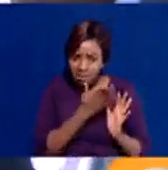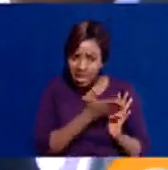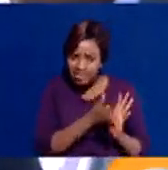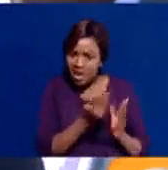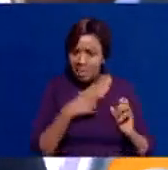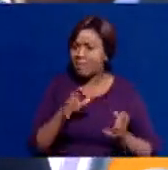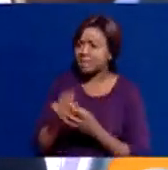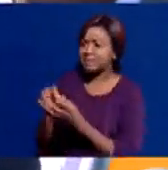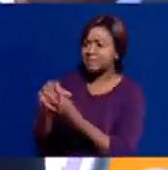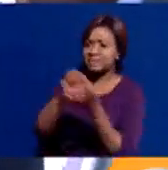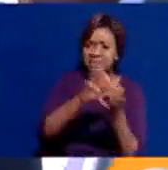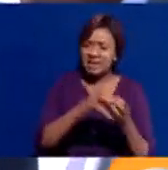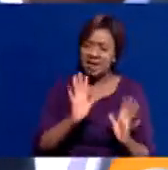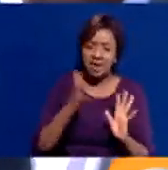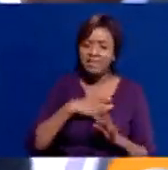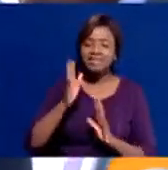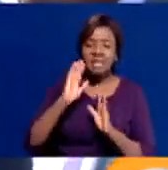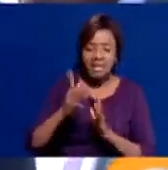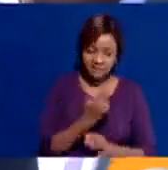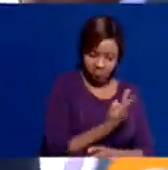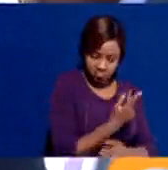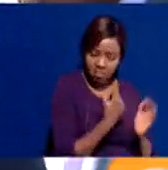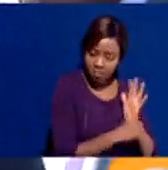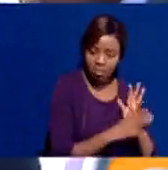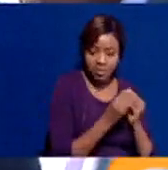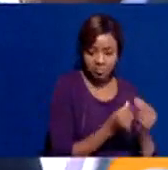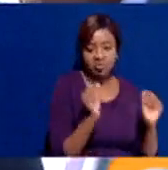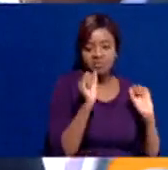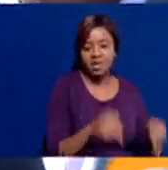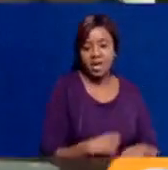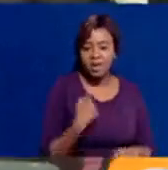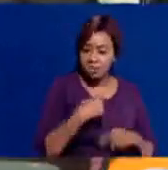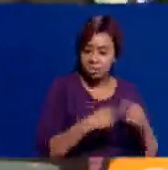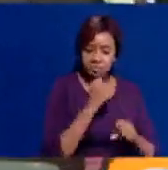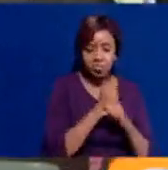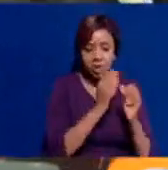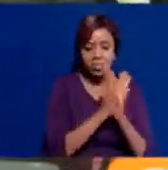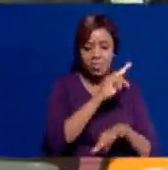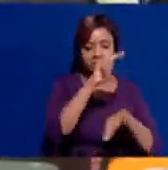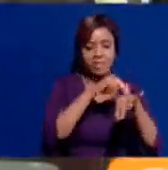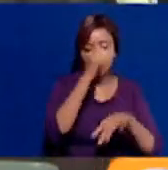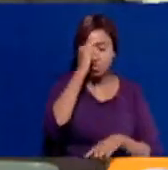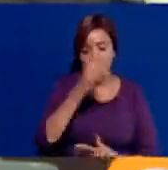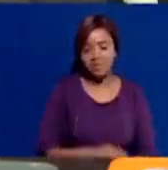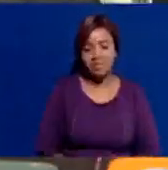other parts of the country. Let them leave our issues to us. We'll continue working properly with the national government.